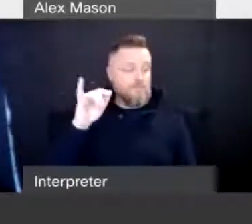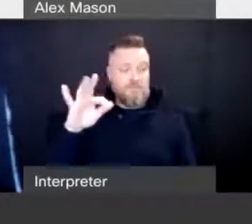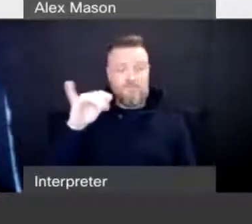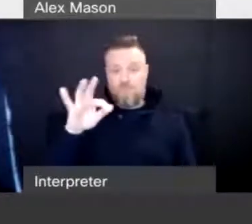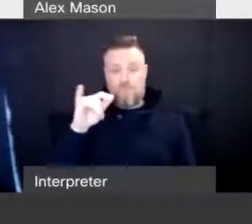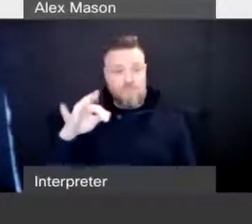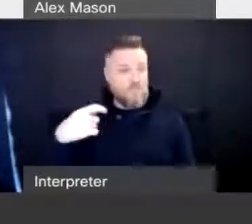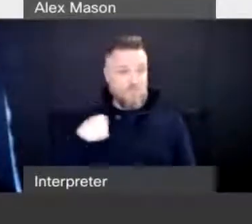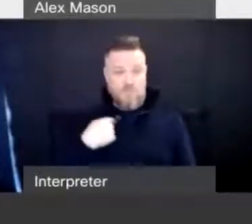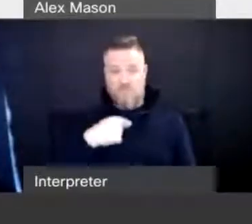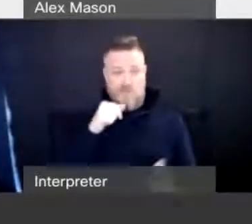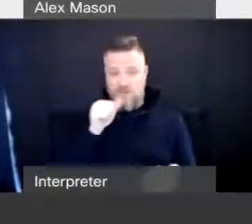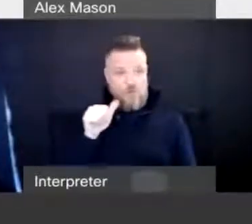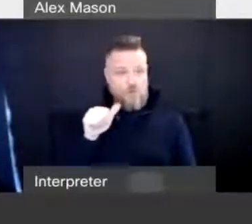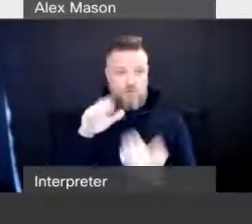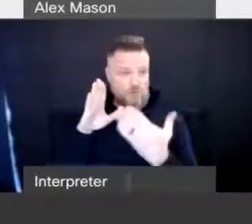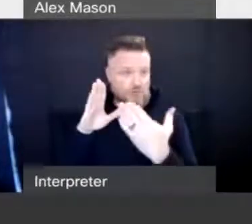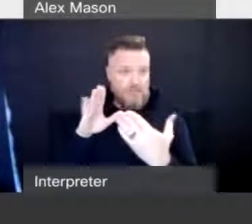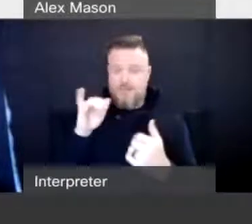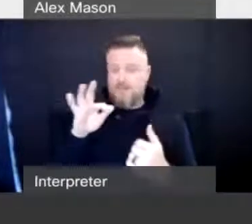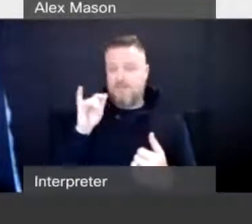address